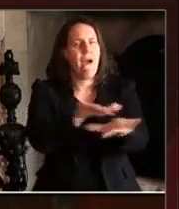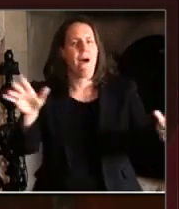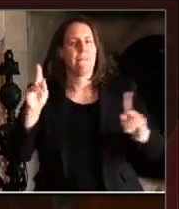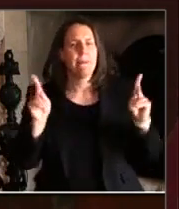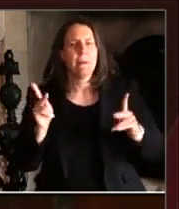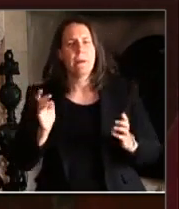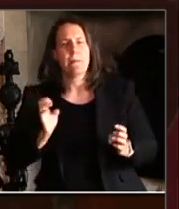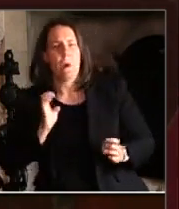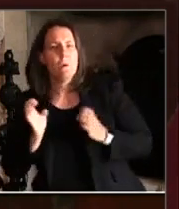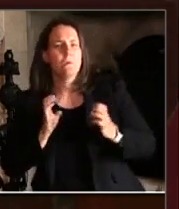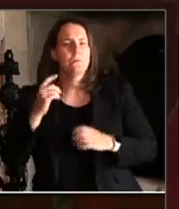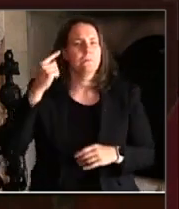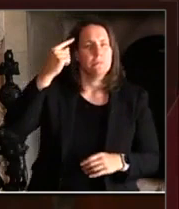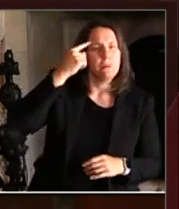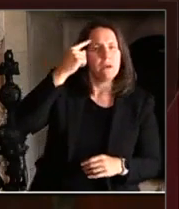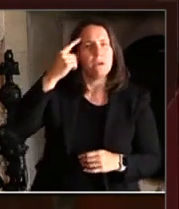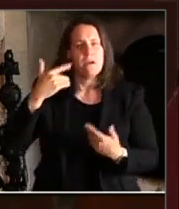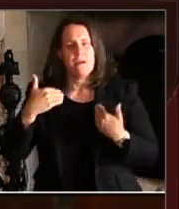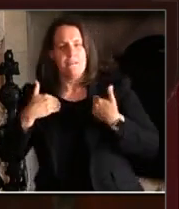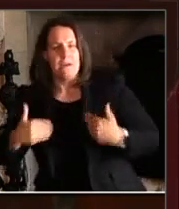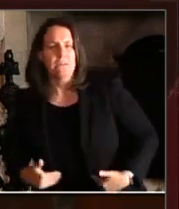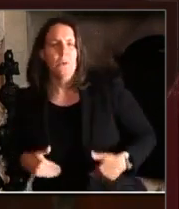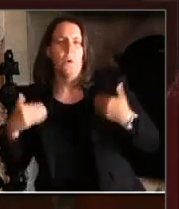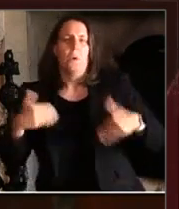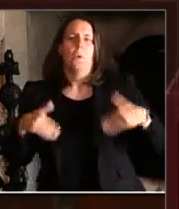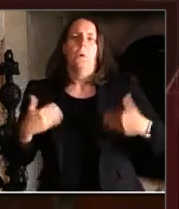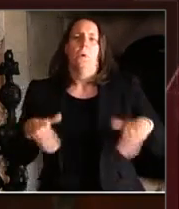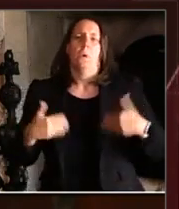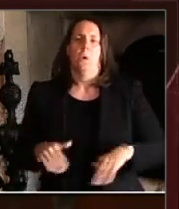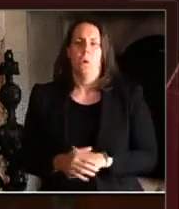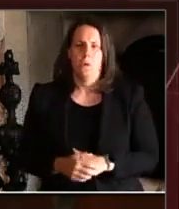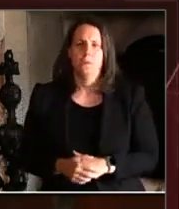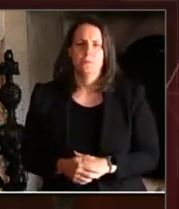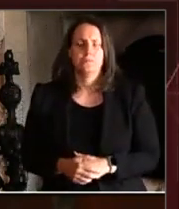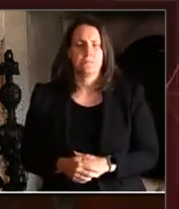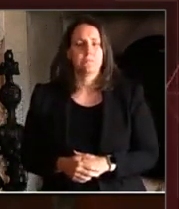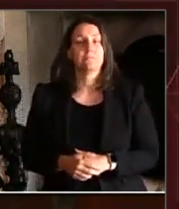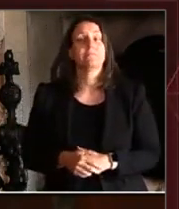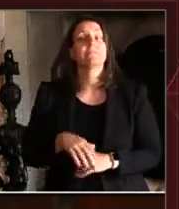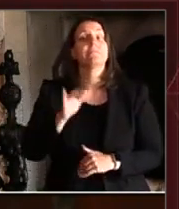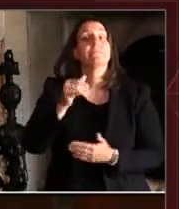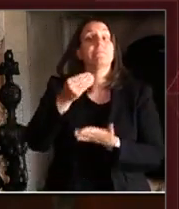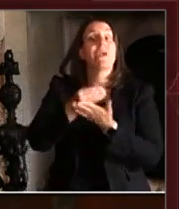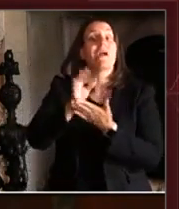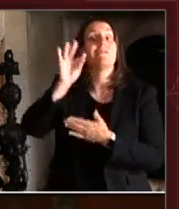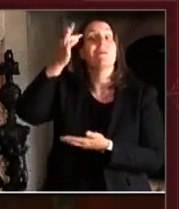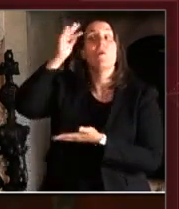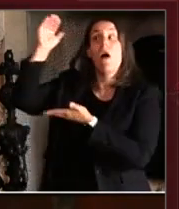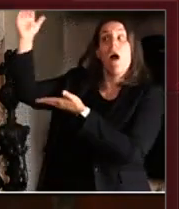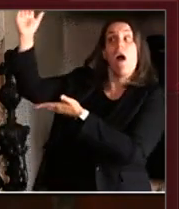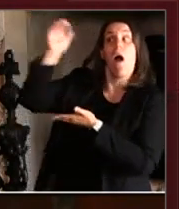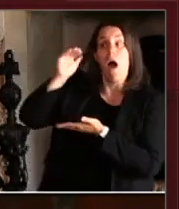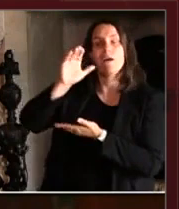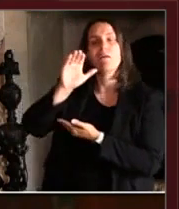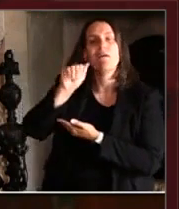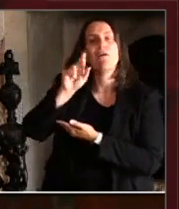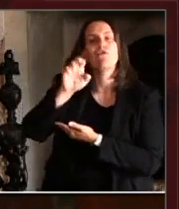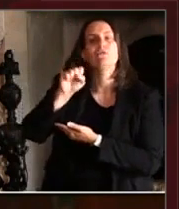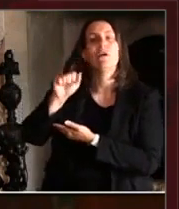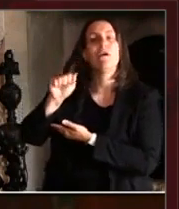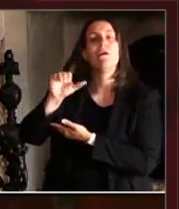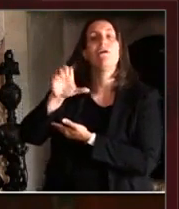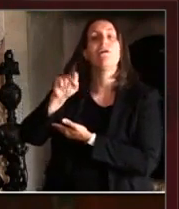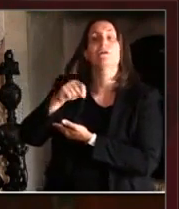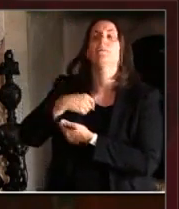committed to using our federal funds from the CARES Act to help folks across our state. Some of the ways we're doing that